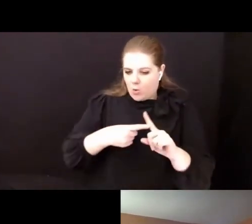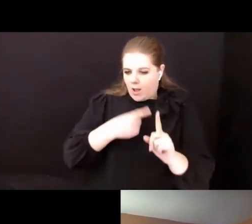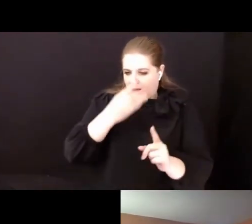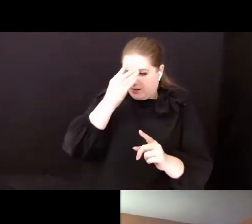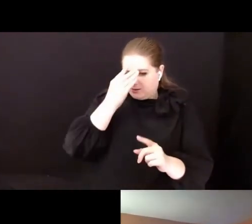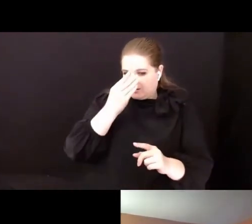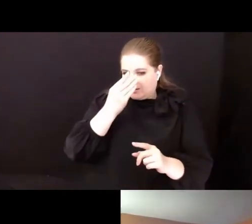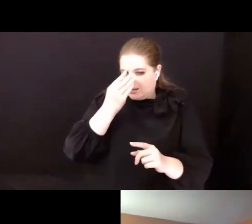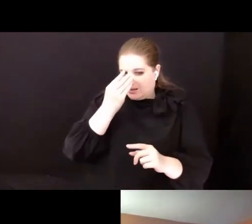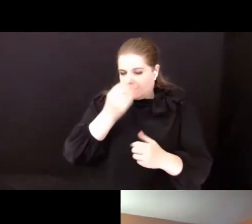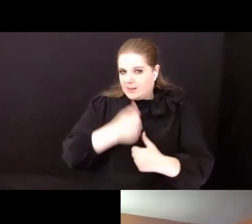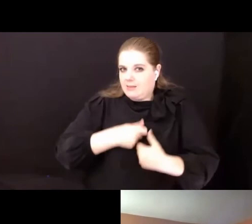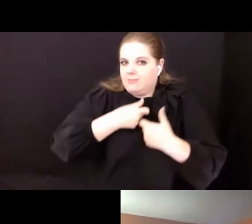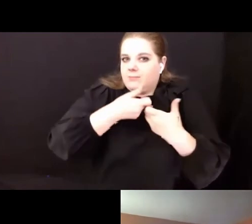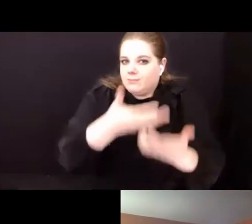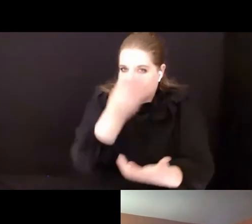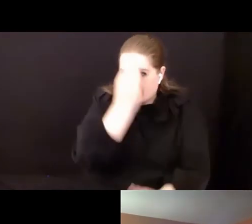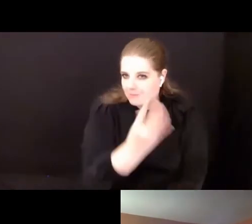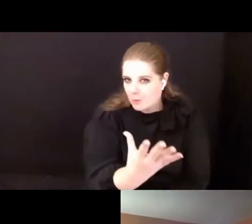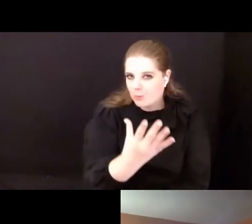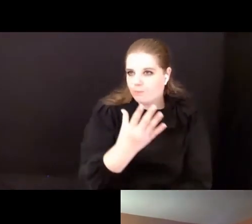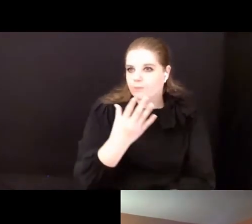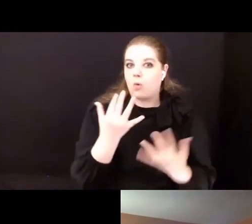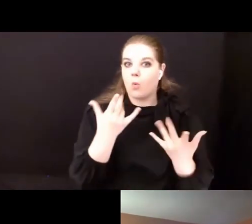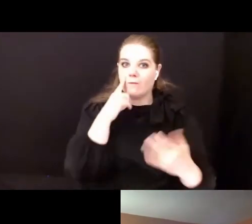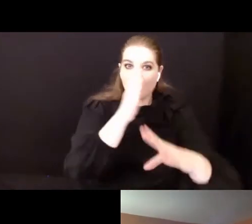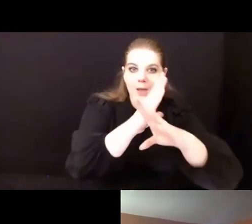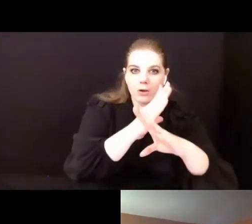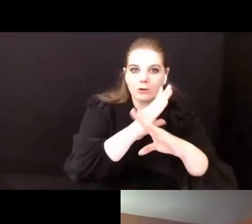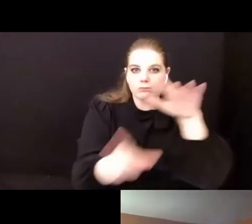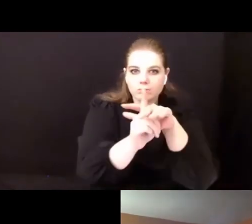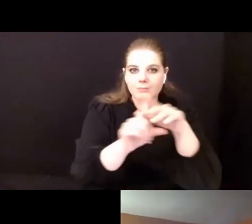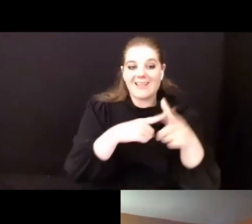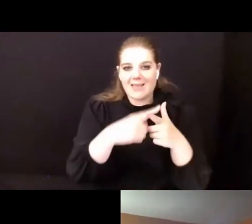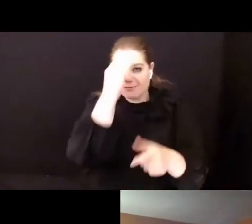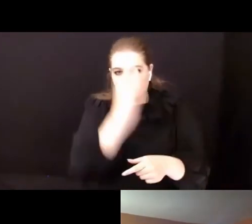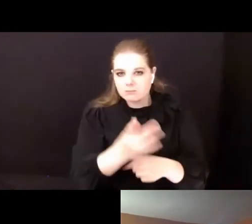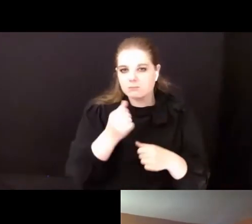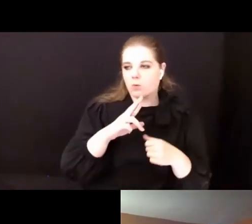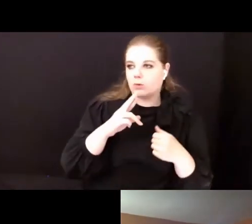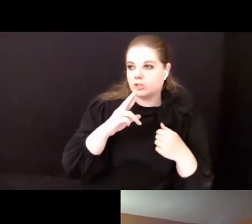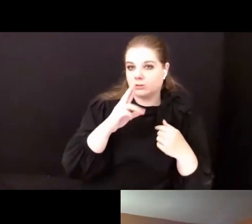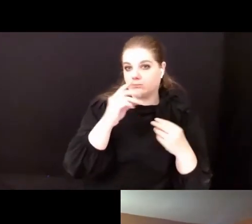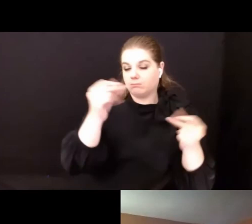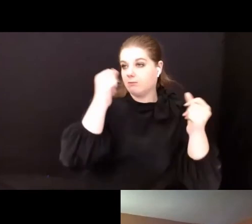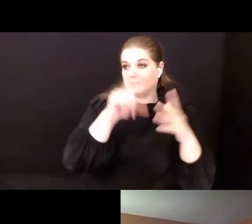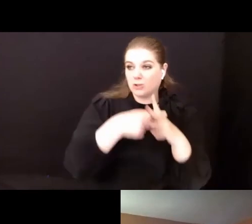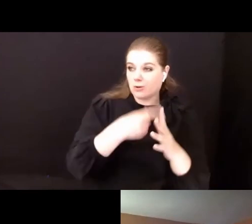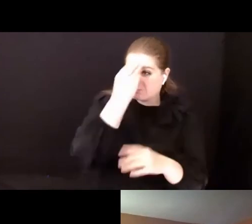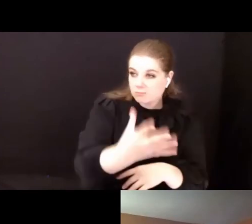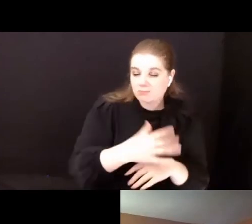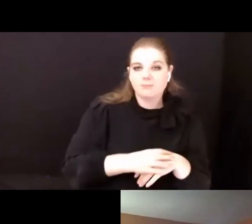there's a barrier, or do I disclose now? Right. And in fact, when I